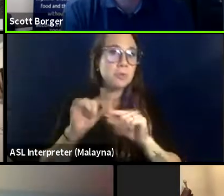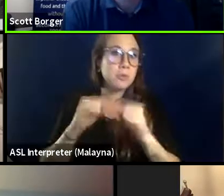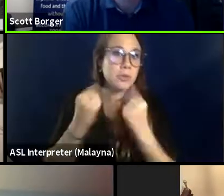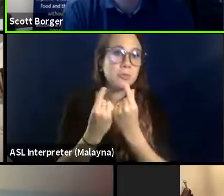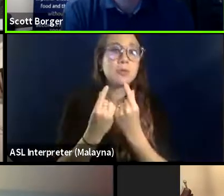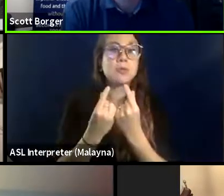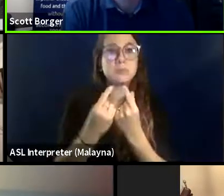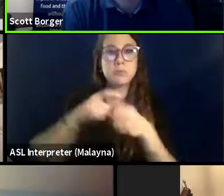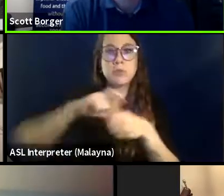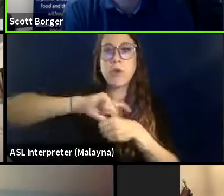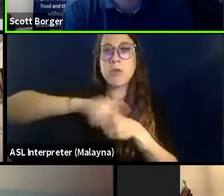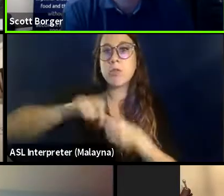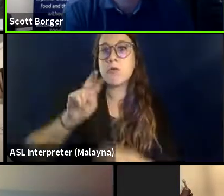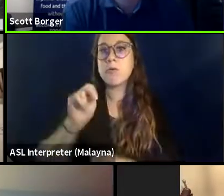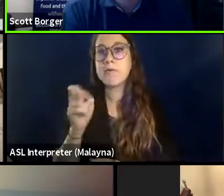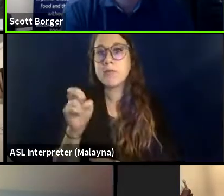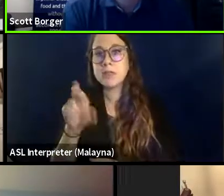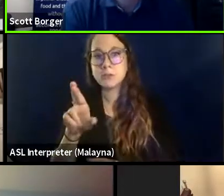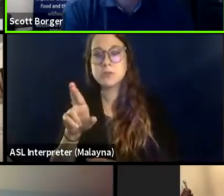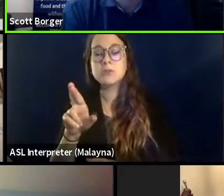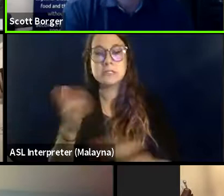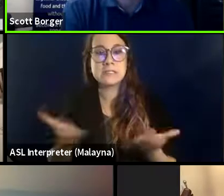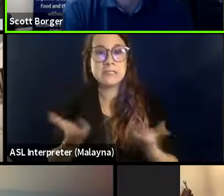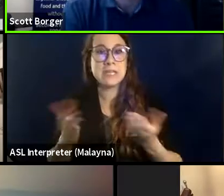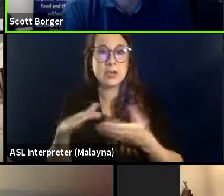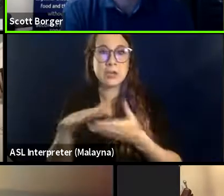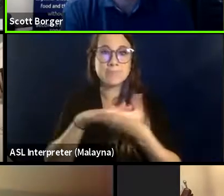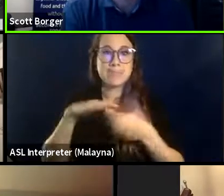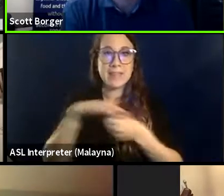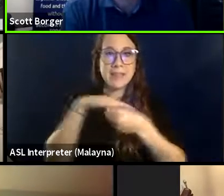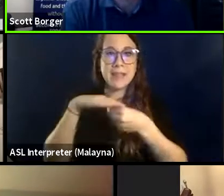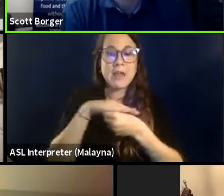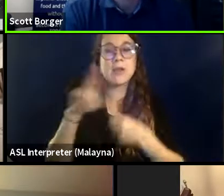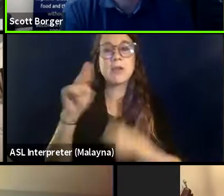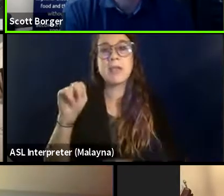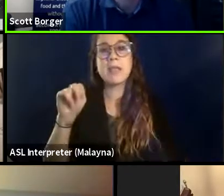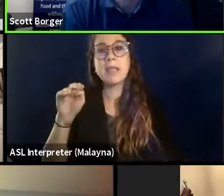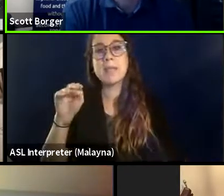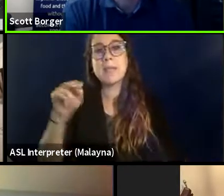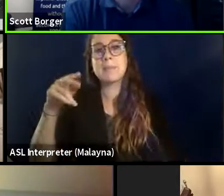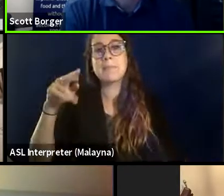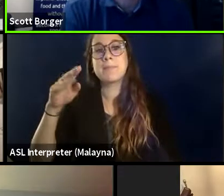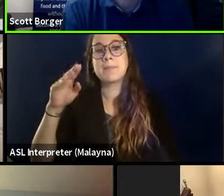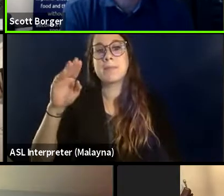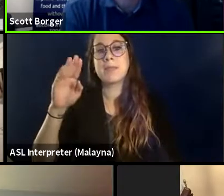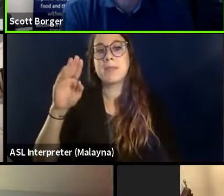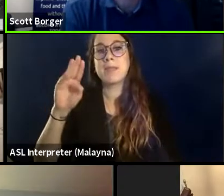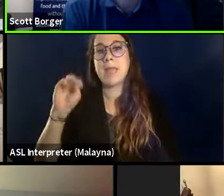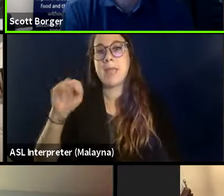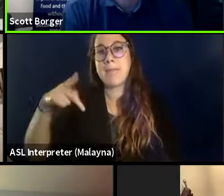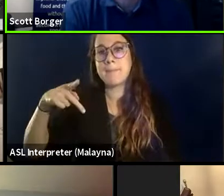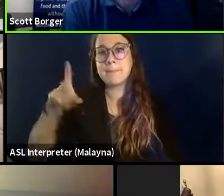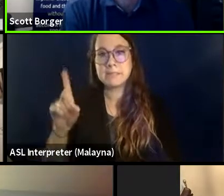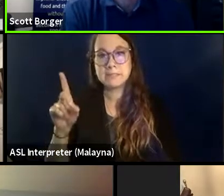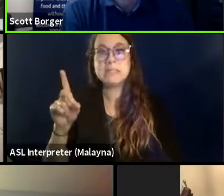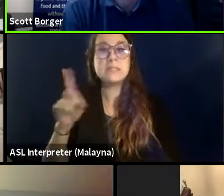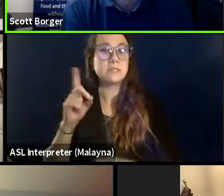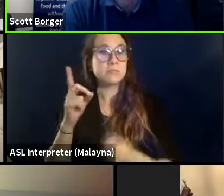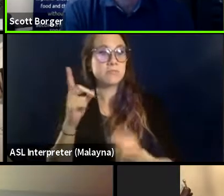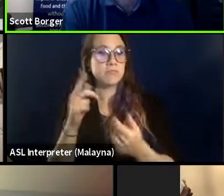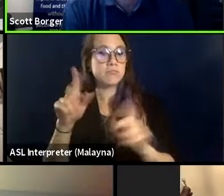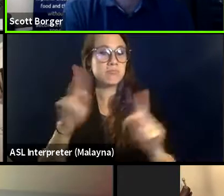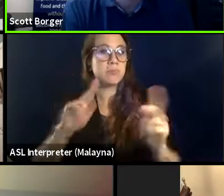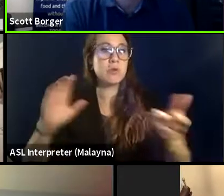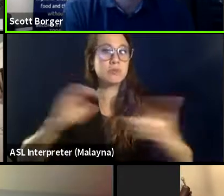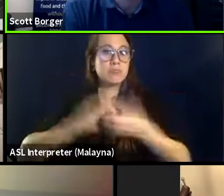local vendors here in this neighborhood, with the MPD's community outreach team to be able to distribute the coins to those that are in